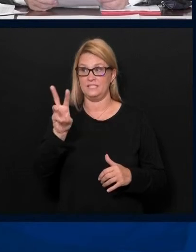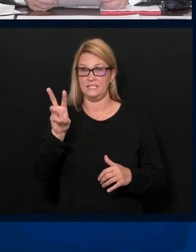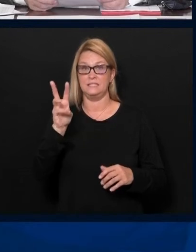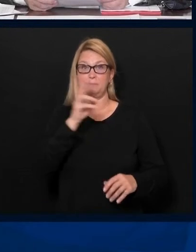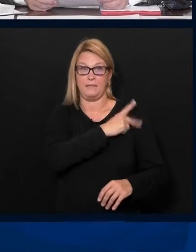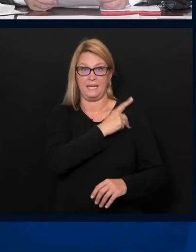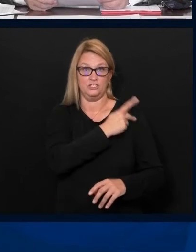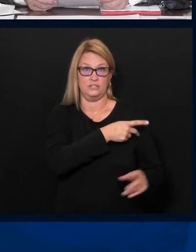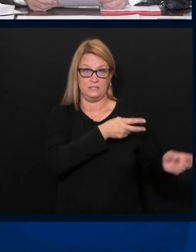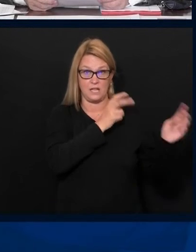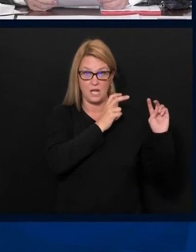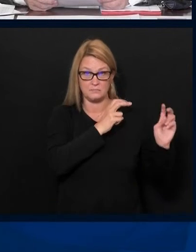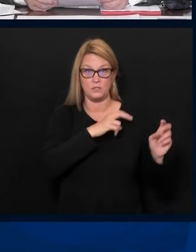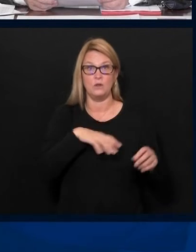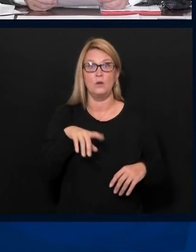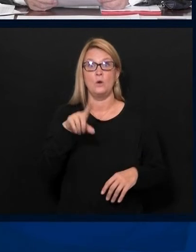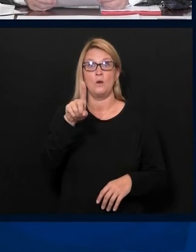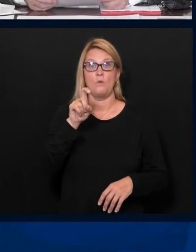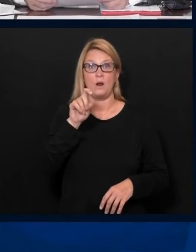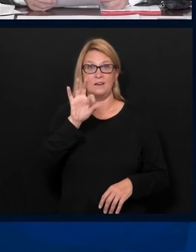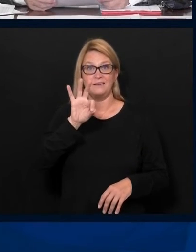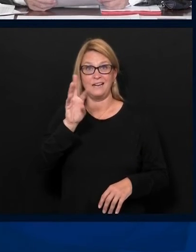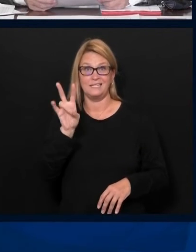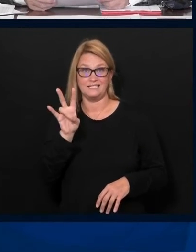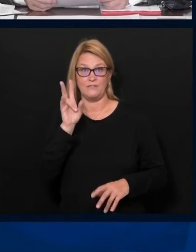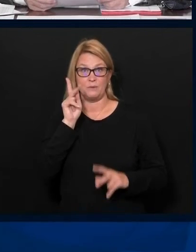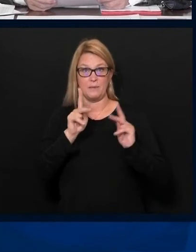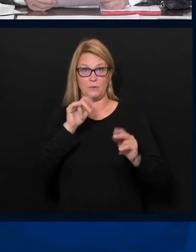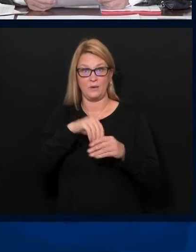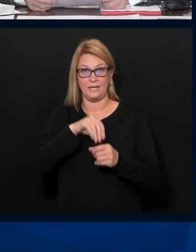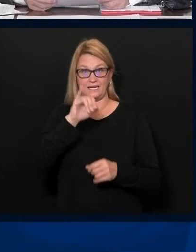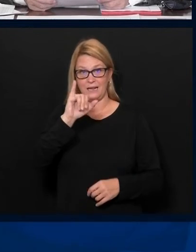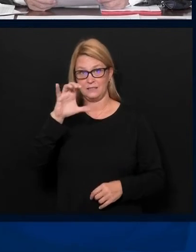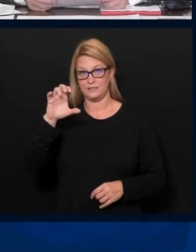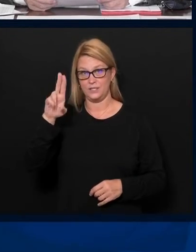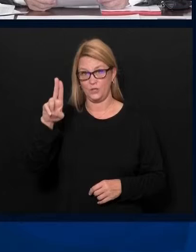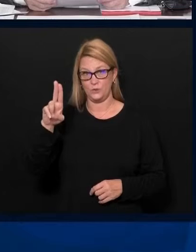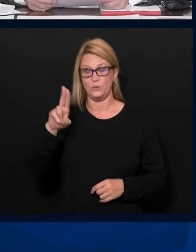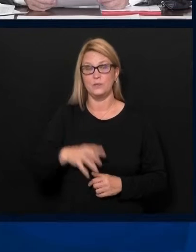hospitalized, and we have 197 patients in the ICU.